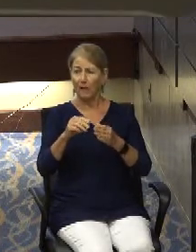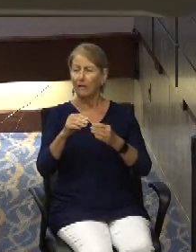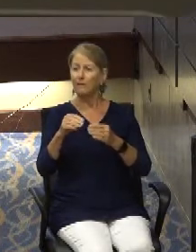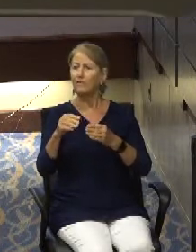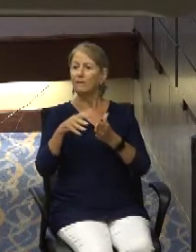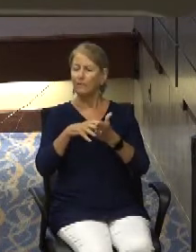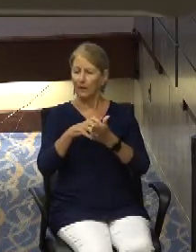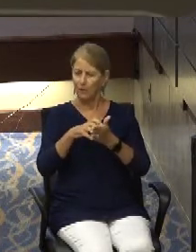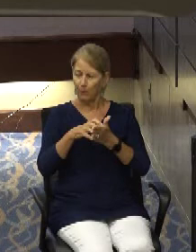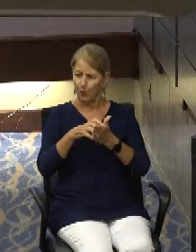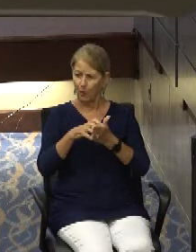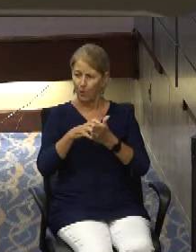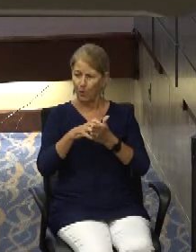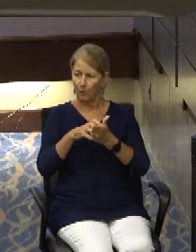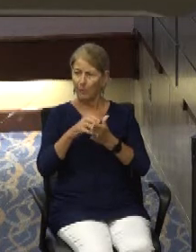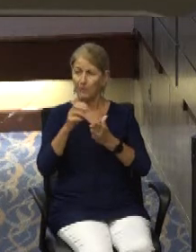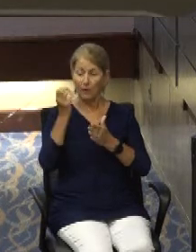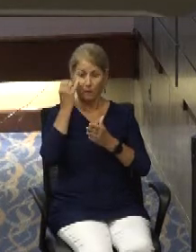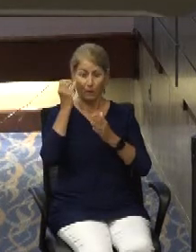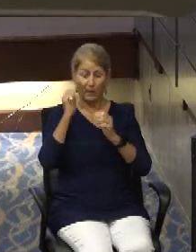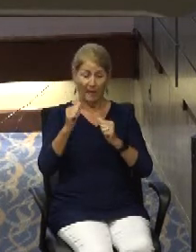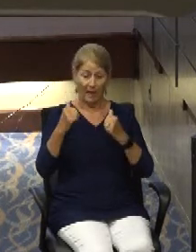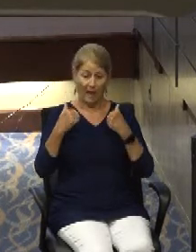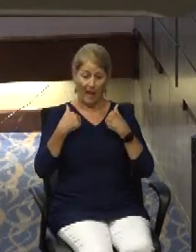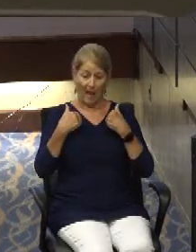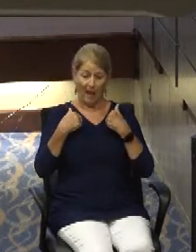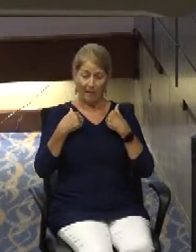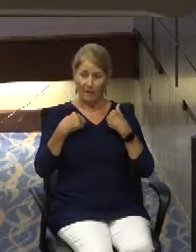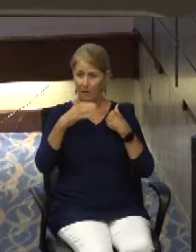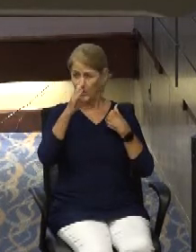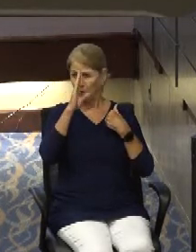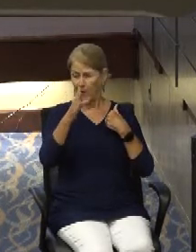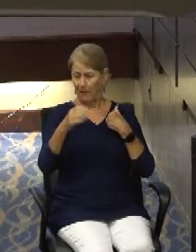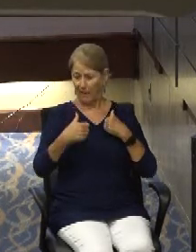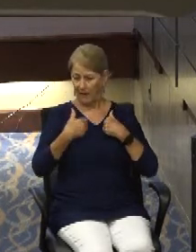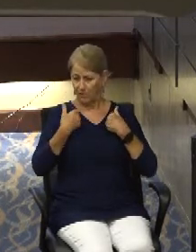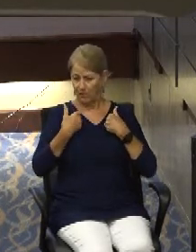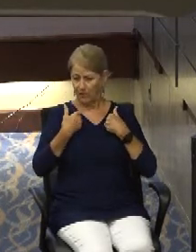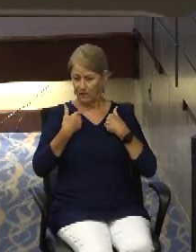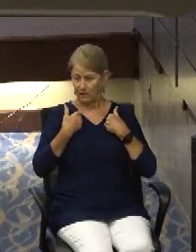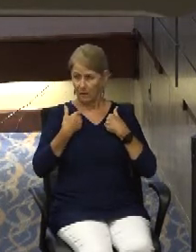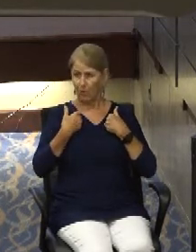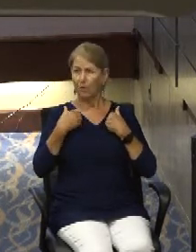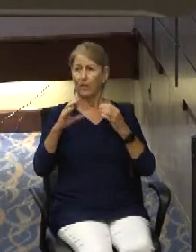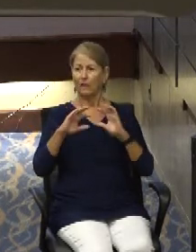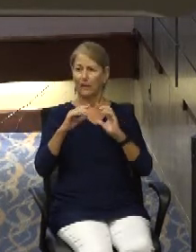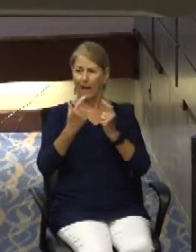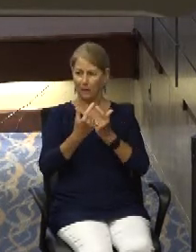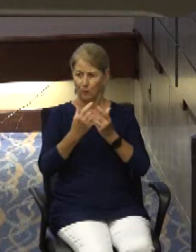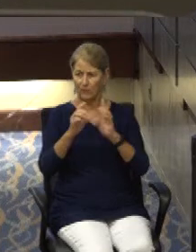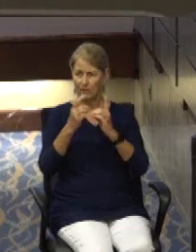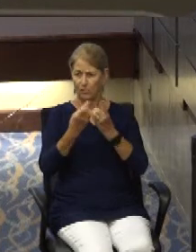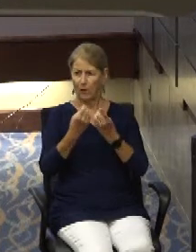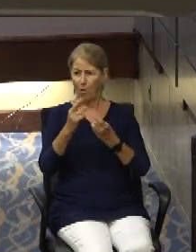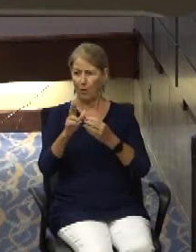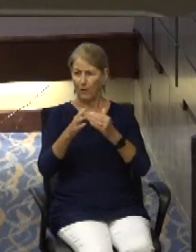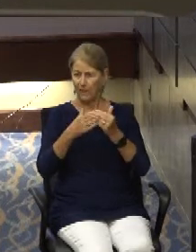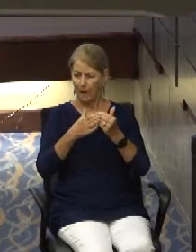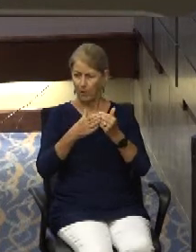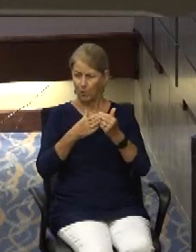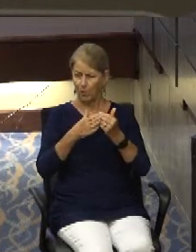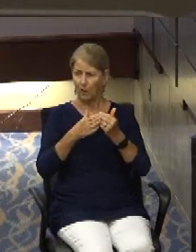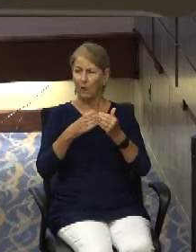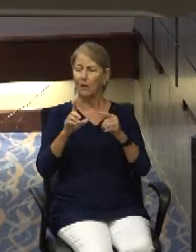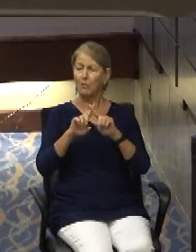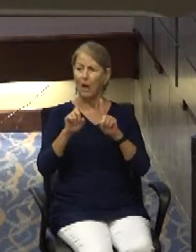the direct address so that's not available for public consumption and just have the council district or even the neighborhood. But